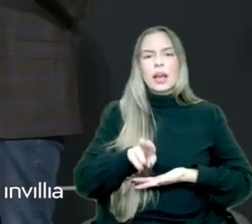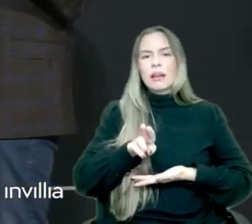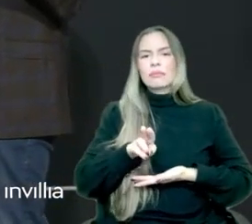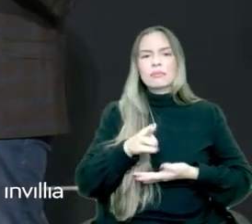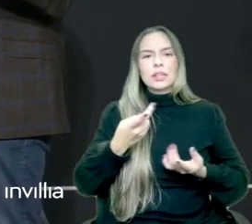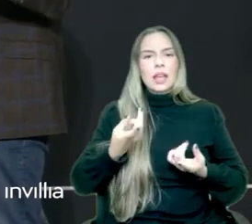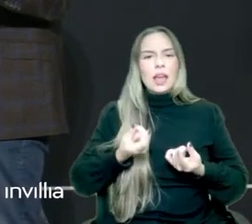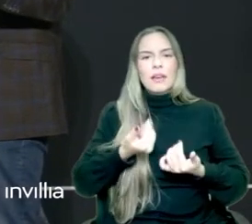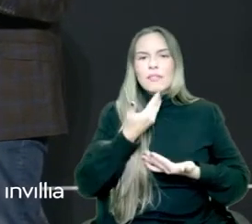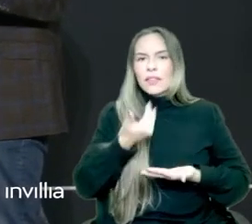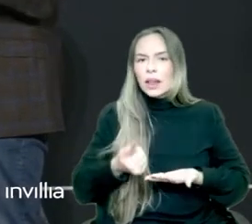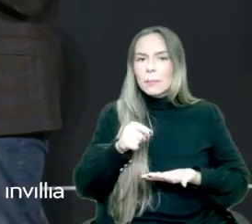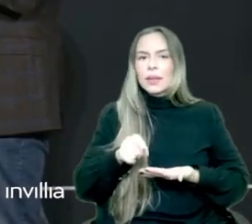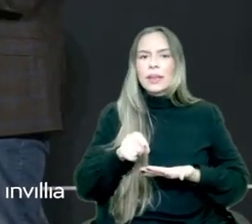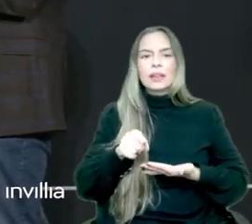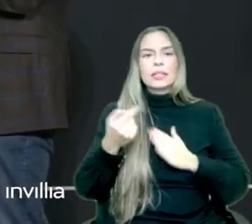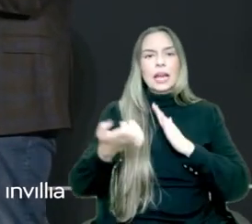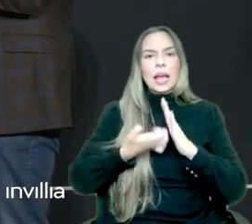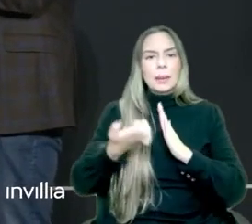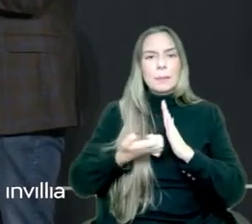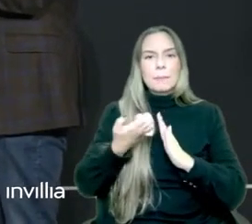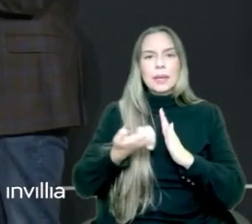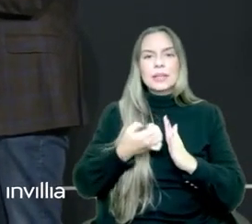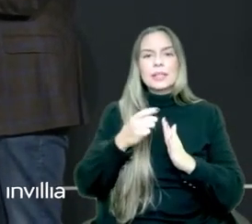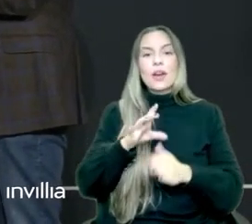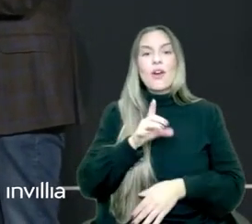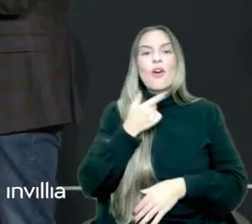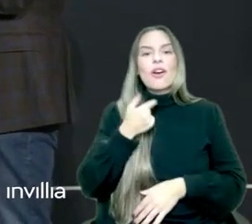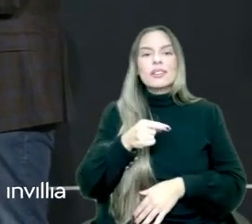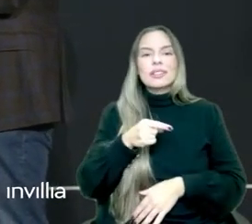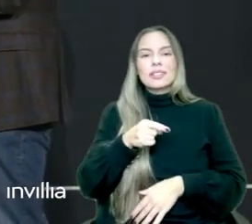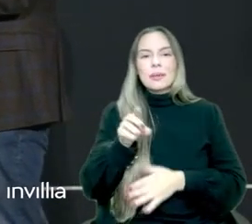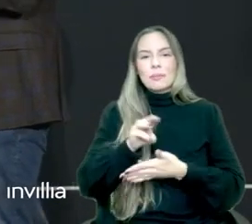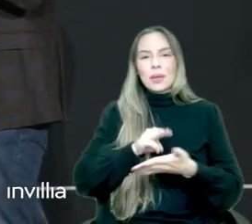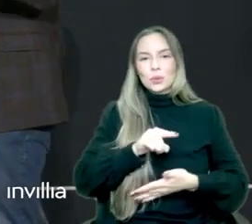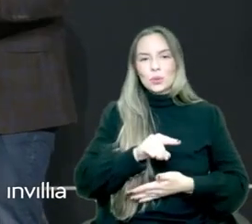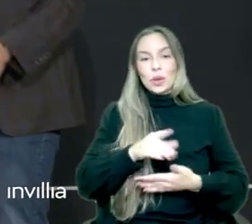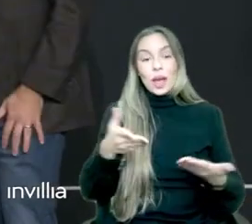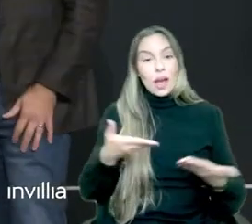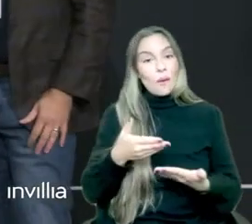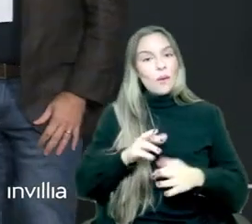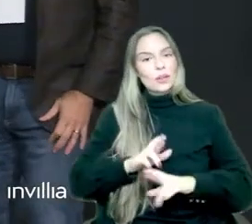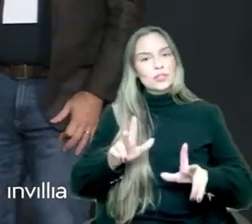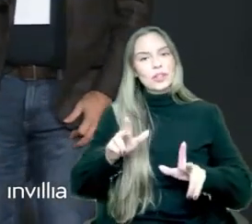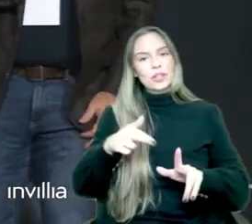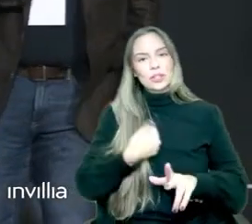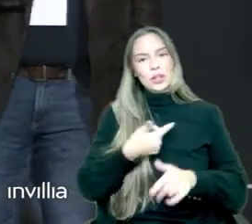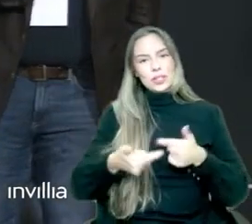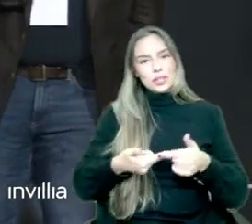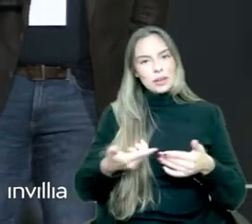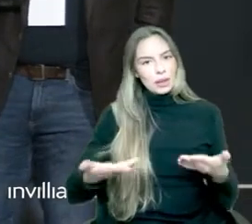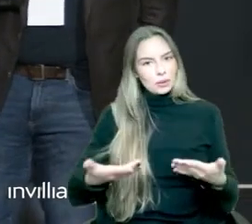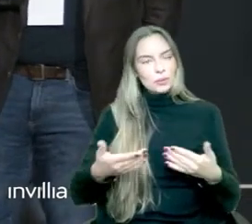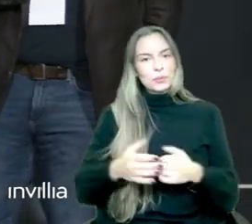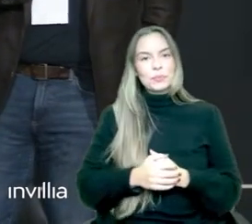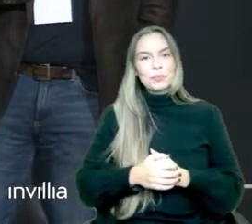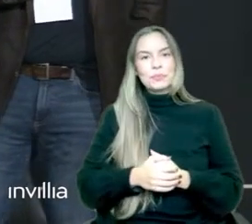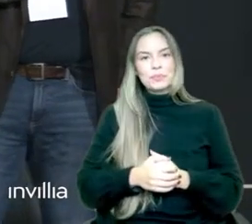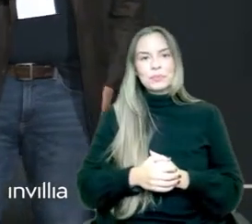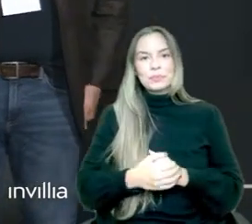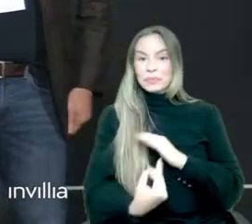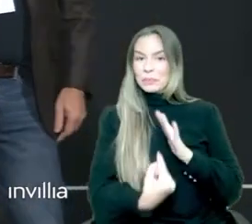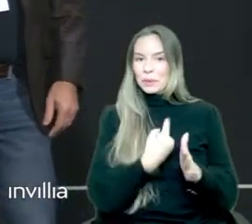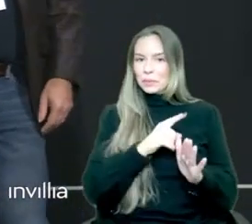love this approach. But you asked me about what we're doing now. Yeah, what are you doing now? So thank you. There's the camera, tell the